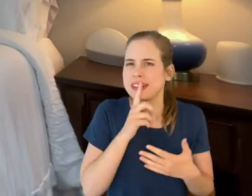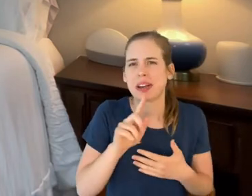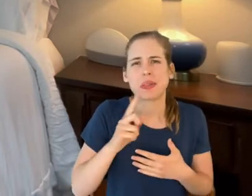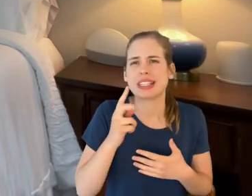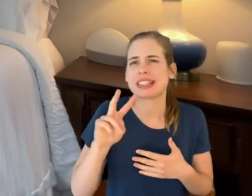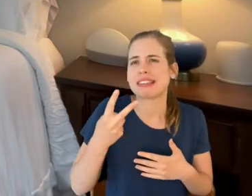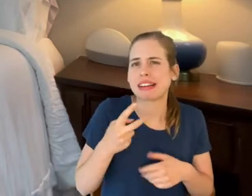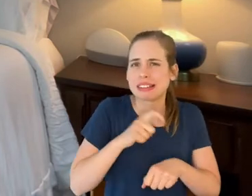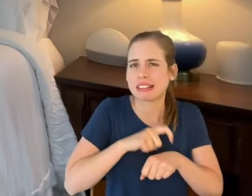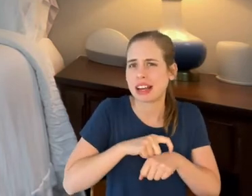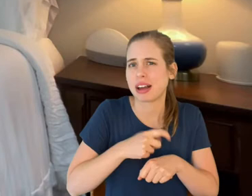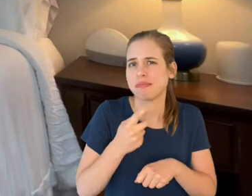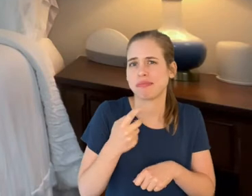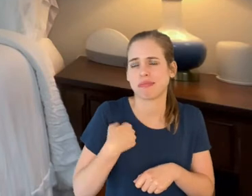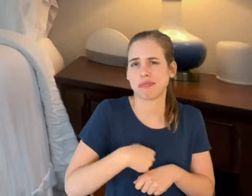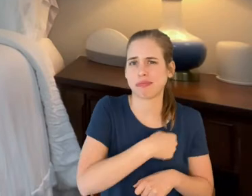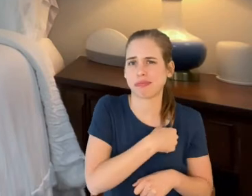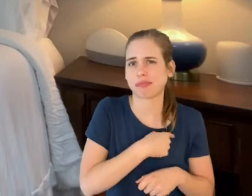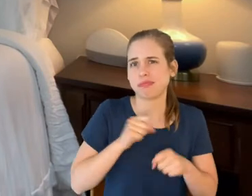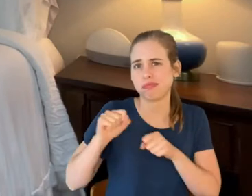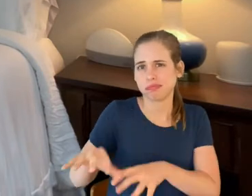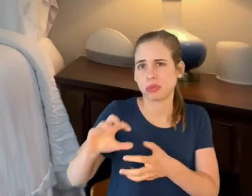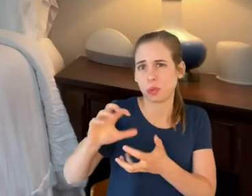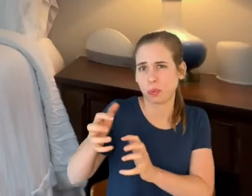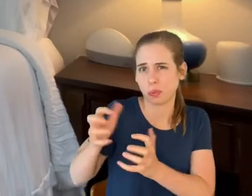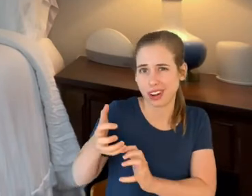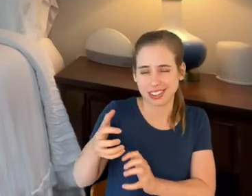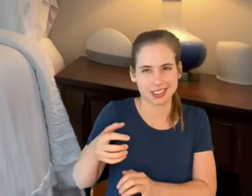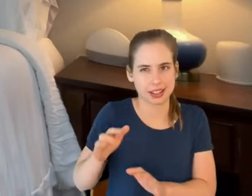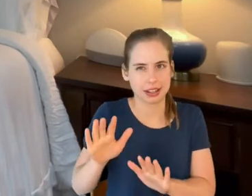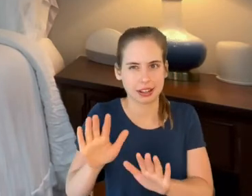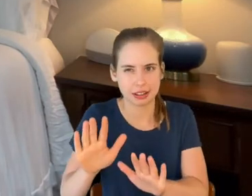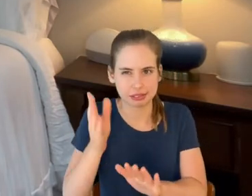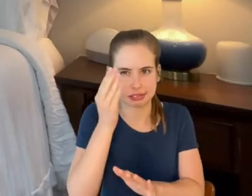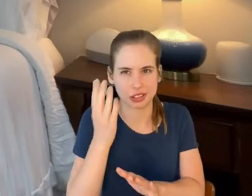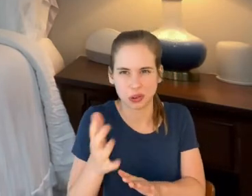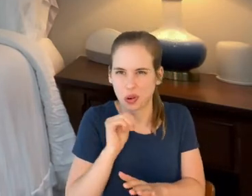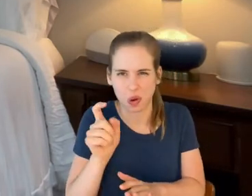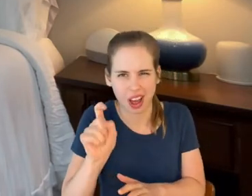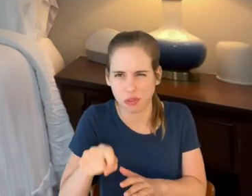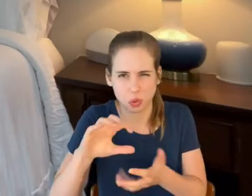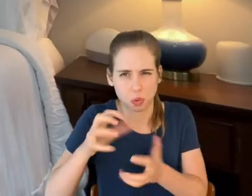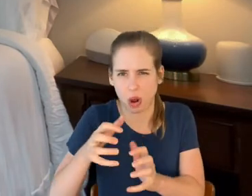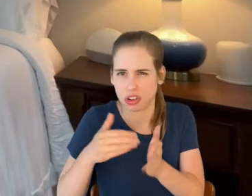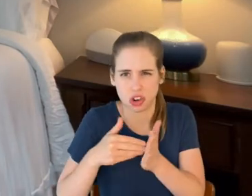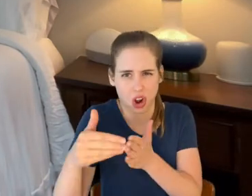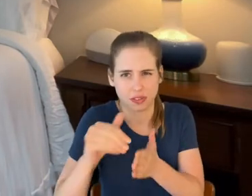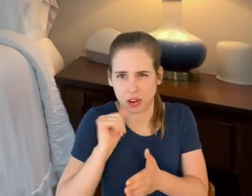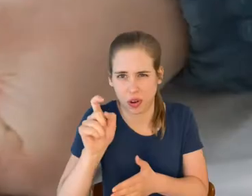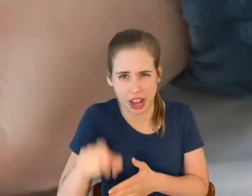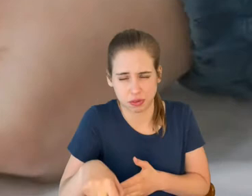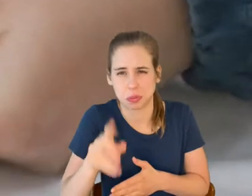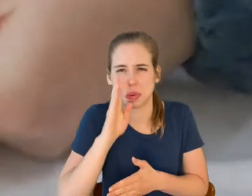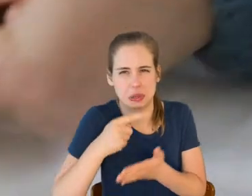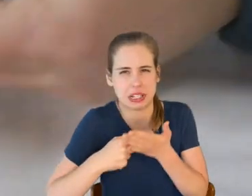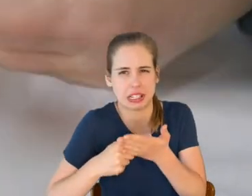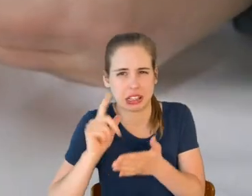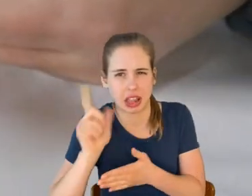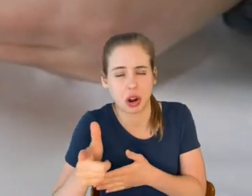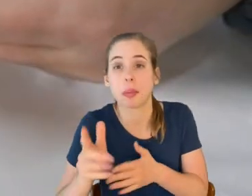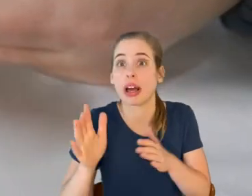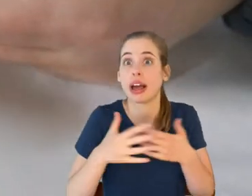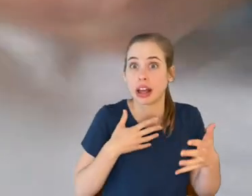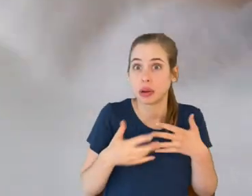it. And I actually didn't realize that you don't need to wash it that much, but we'll go into that later. With the